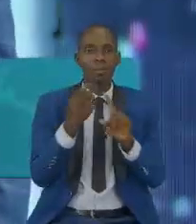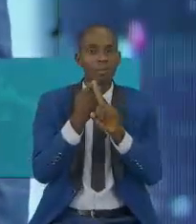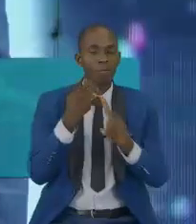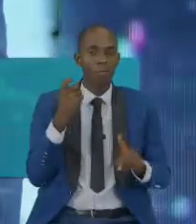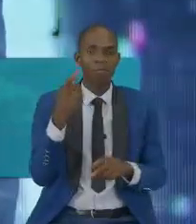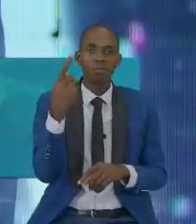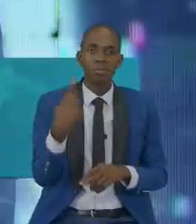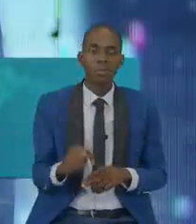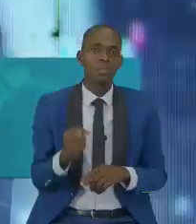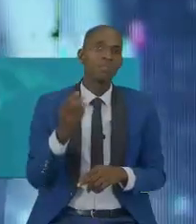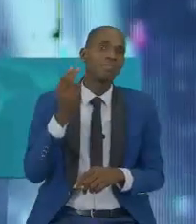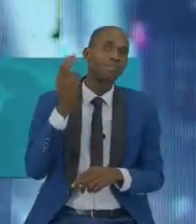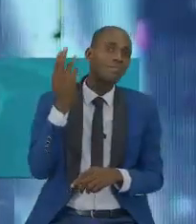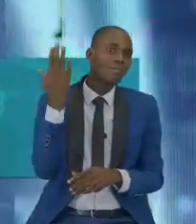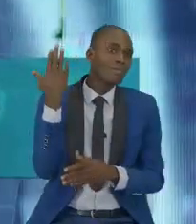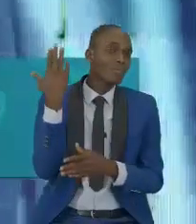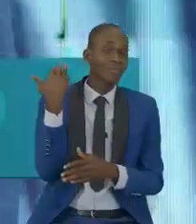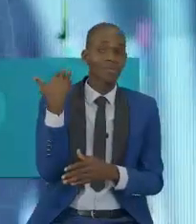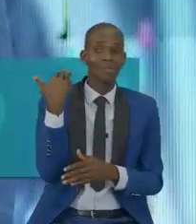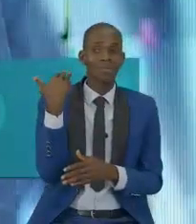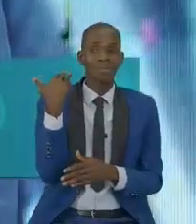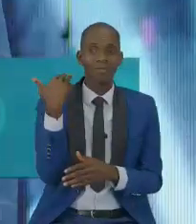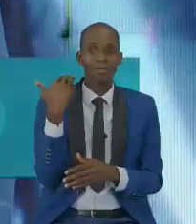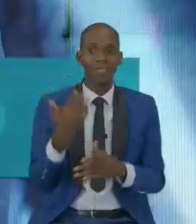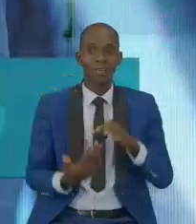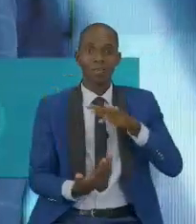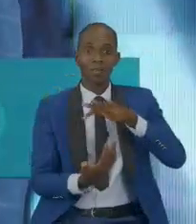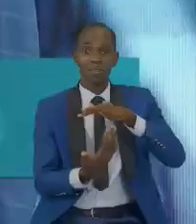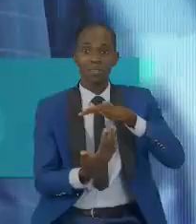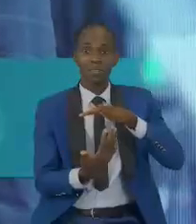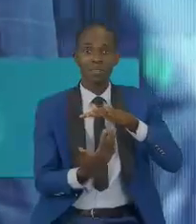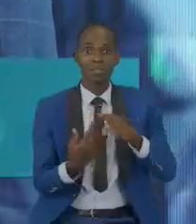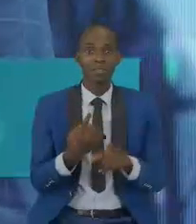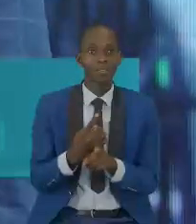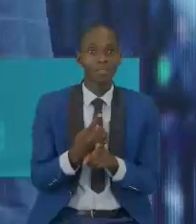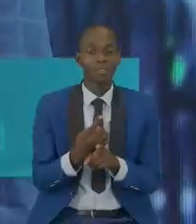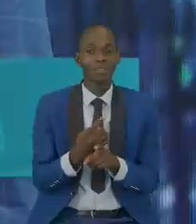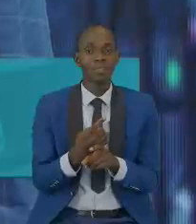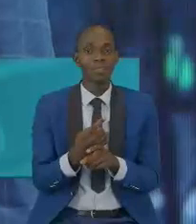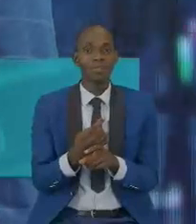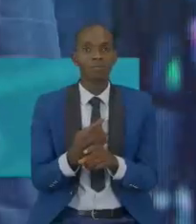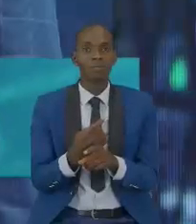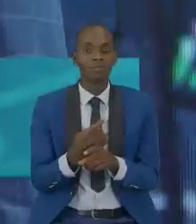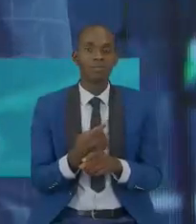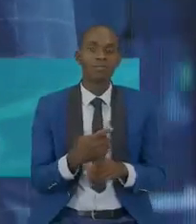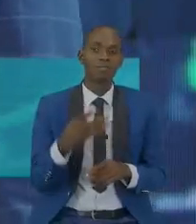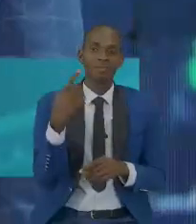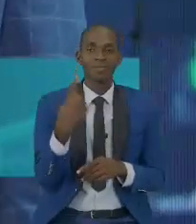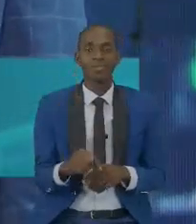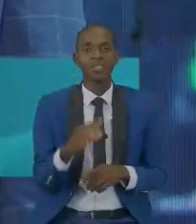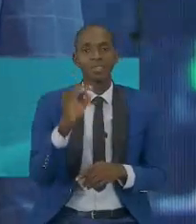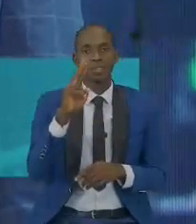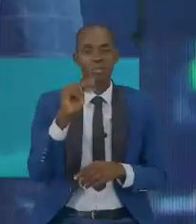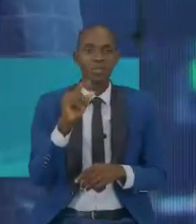the ancient furnace. Ancient furnace, the furnace of affliction, and the furnace